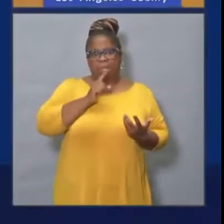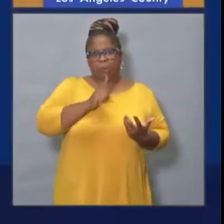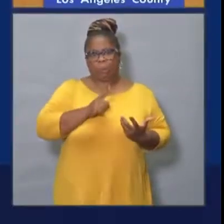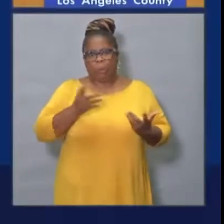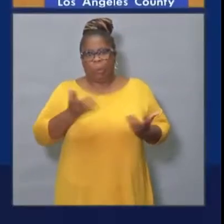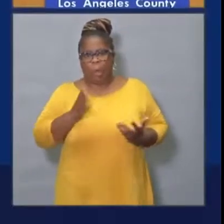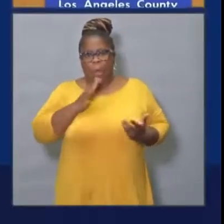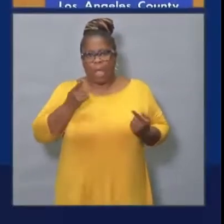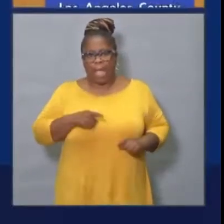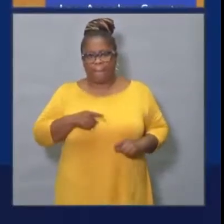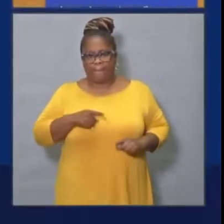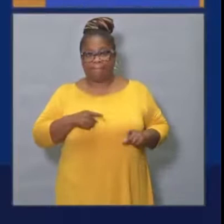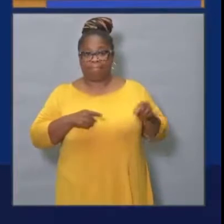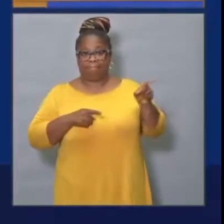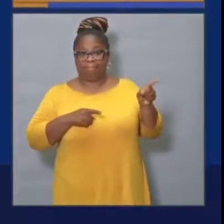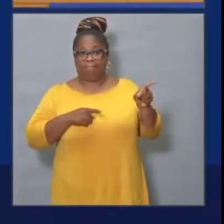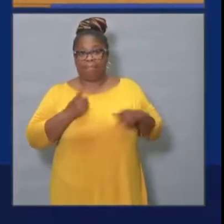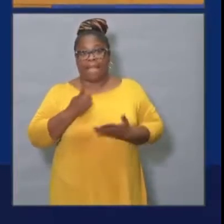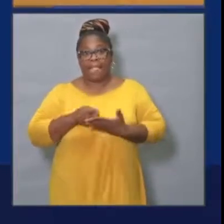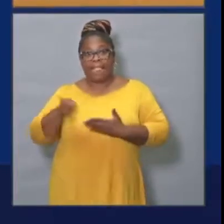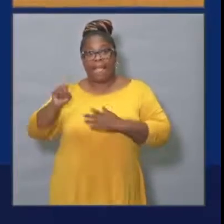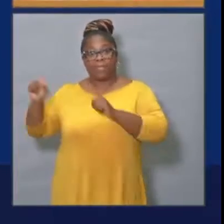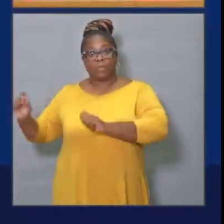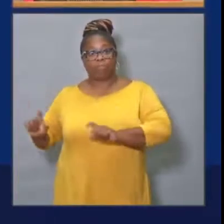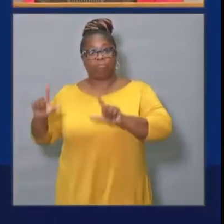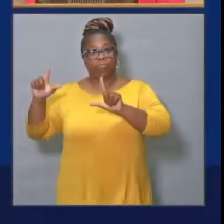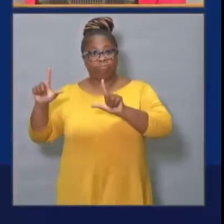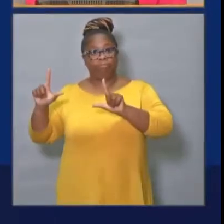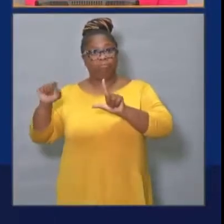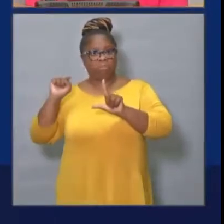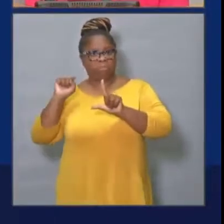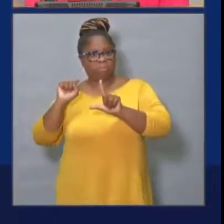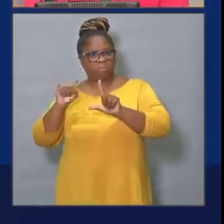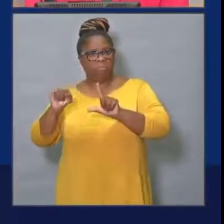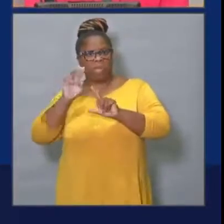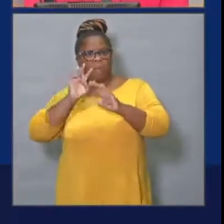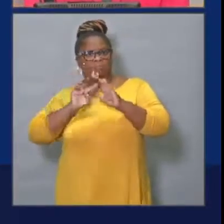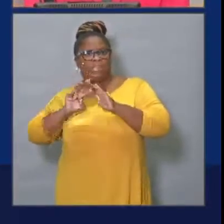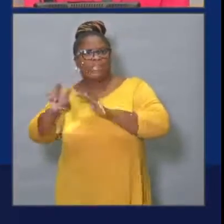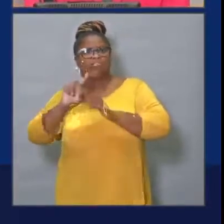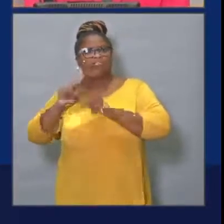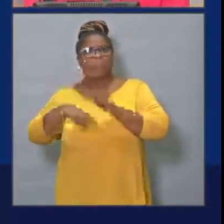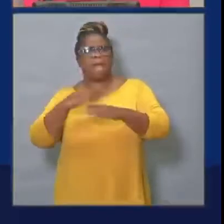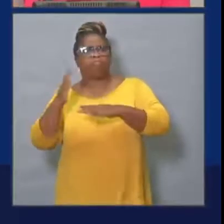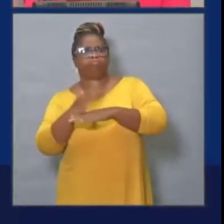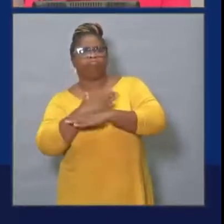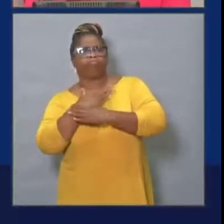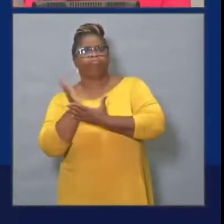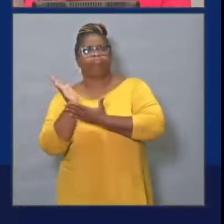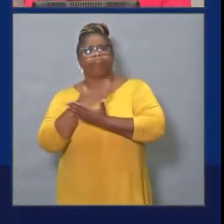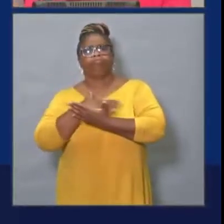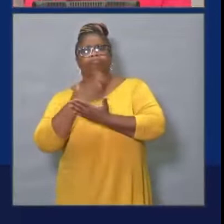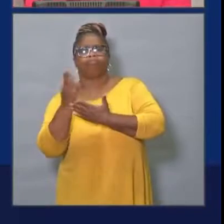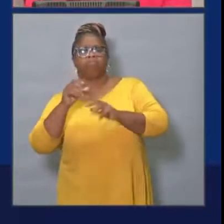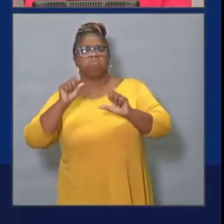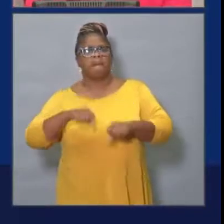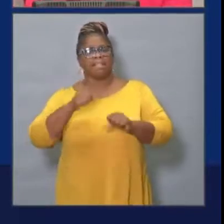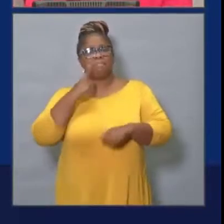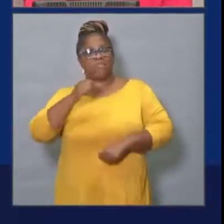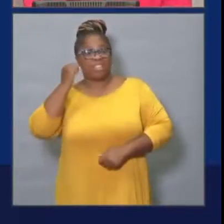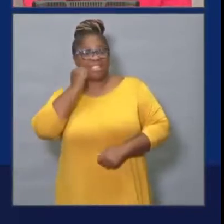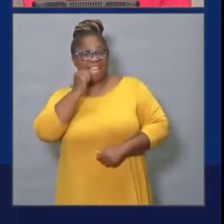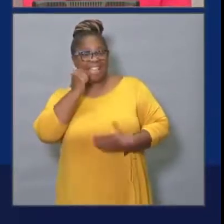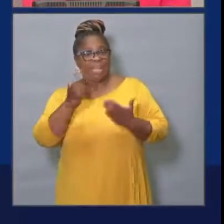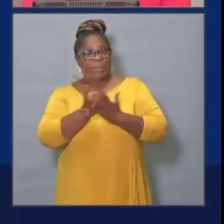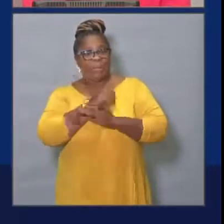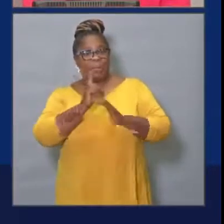ahead. In this slide from last week, we showed the model's predictions regarding the range of possibilities for the number of daily new cases of